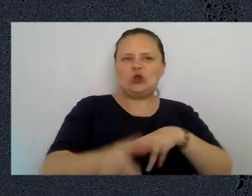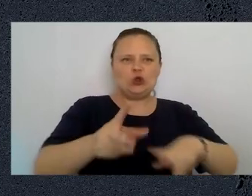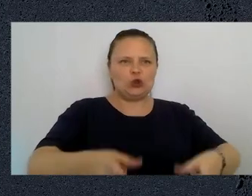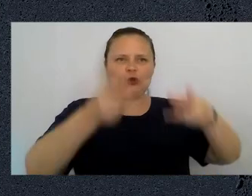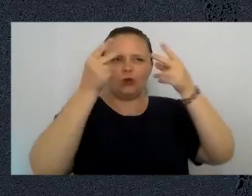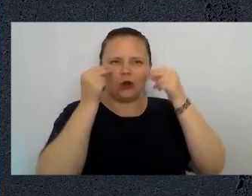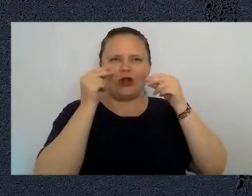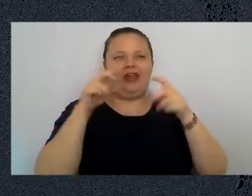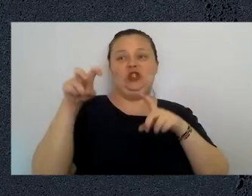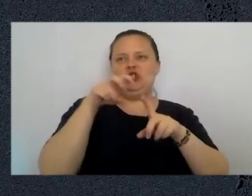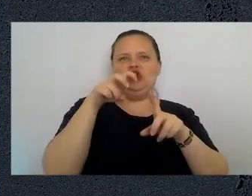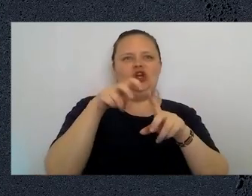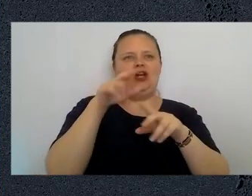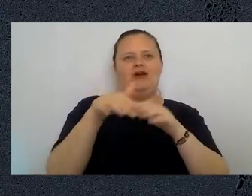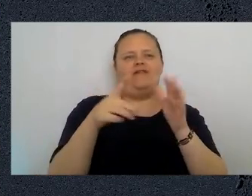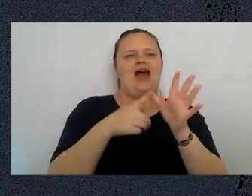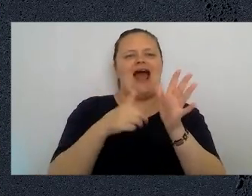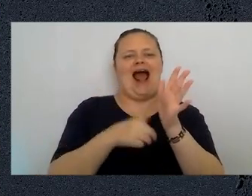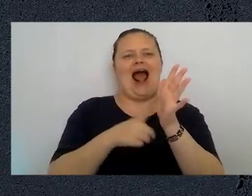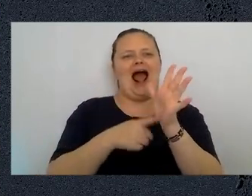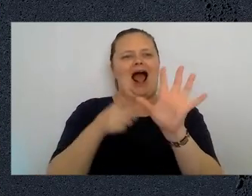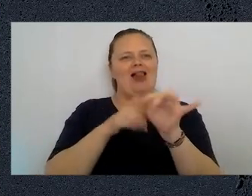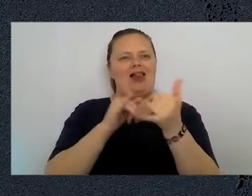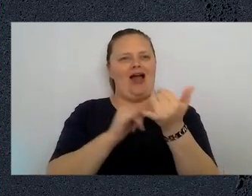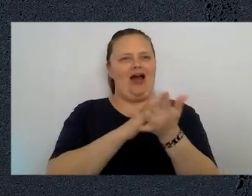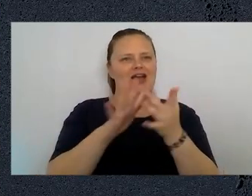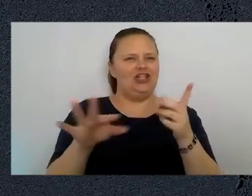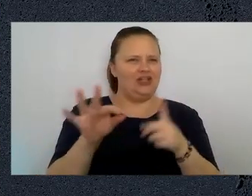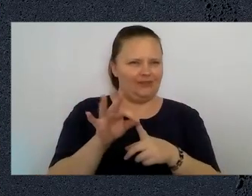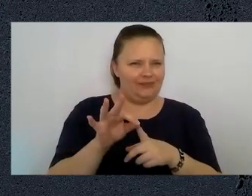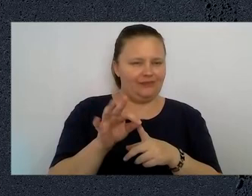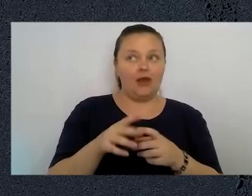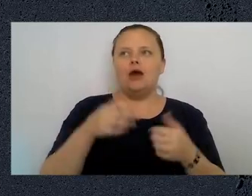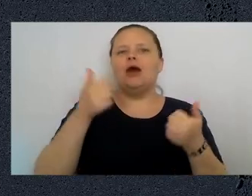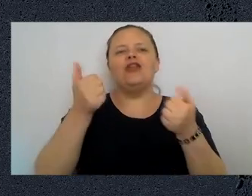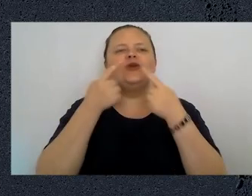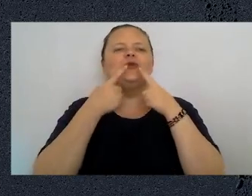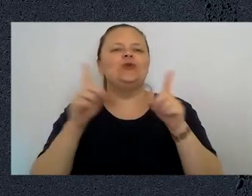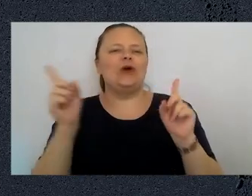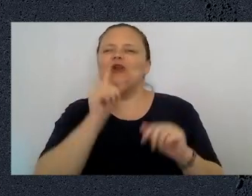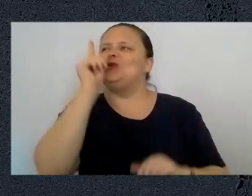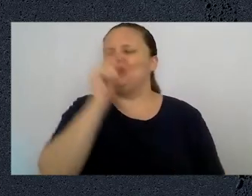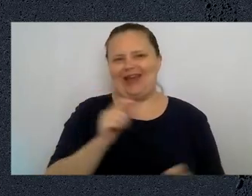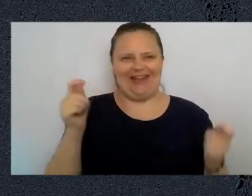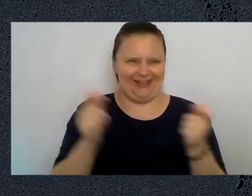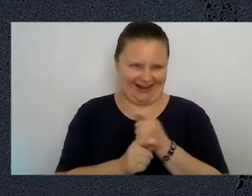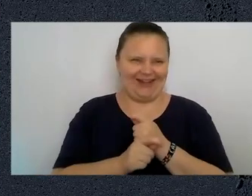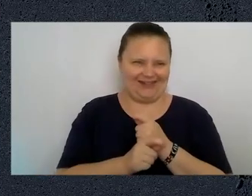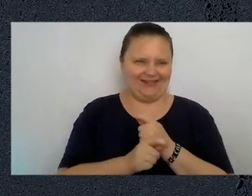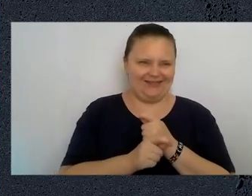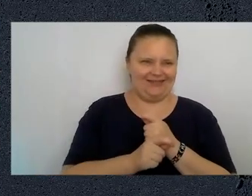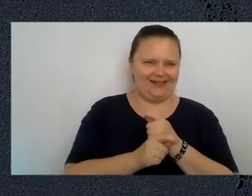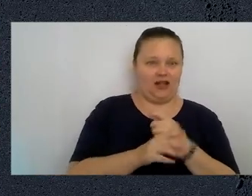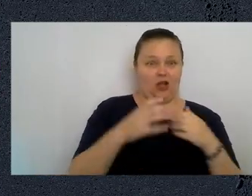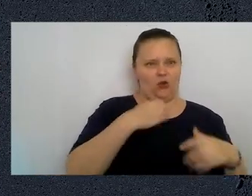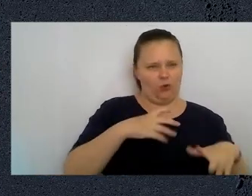allyship. Yeah. And the good news from brain science is that you can change it. You can. It does get altered. So the more you admire the problem,